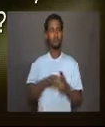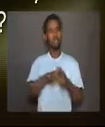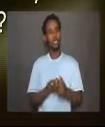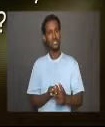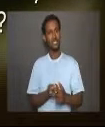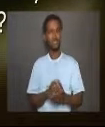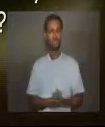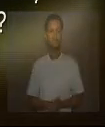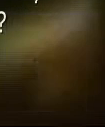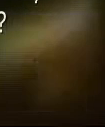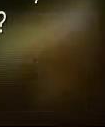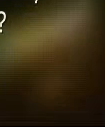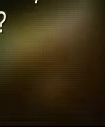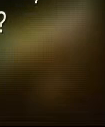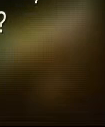Begin.